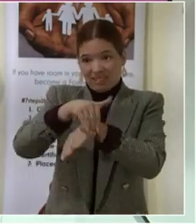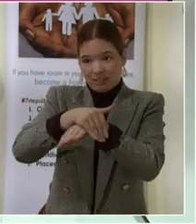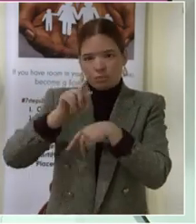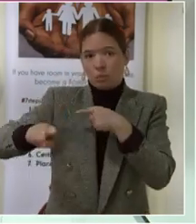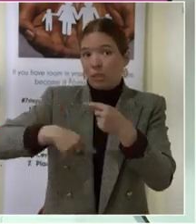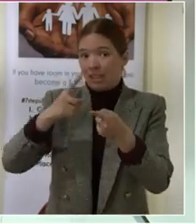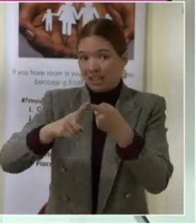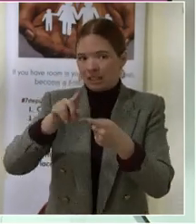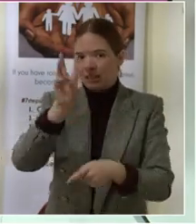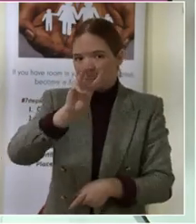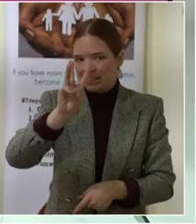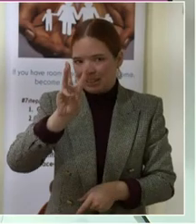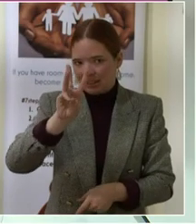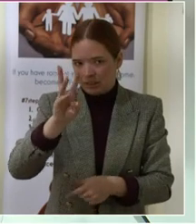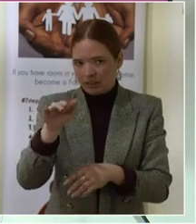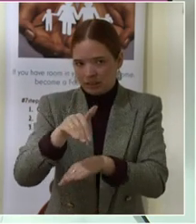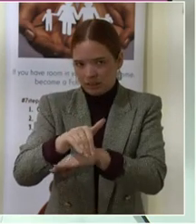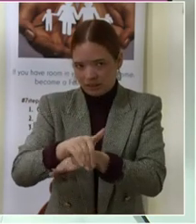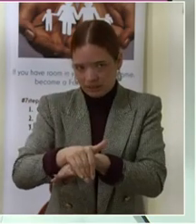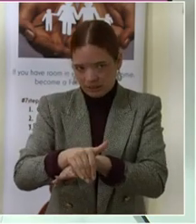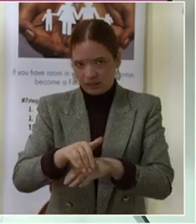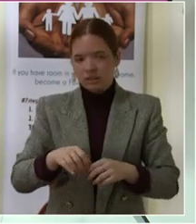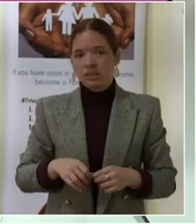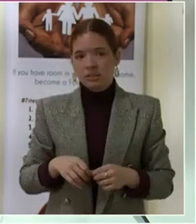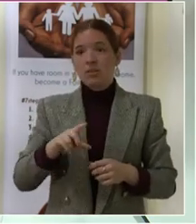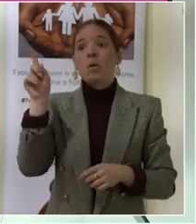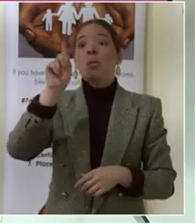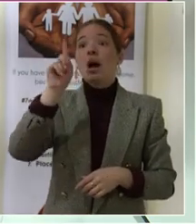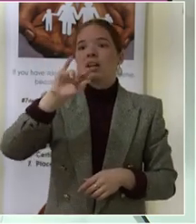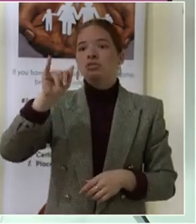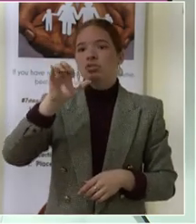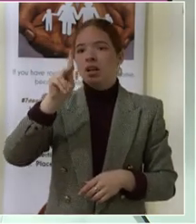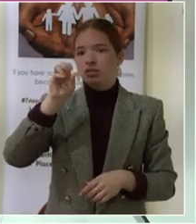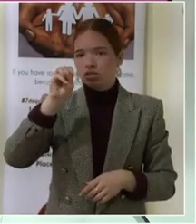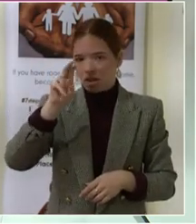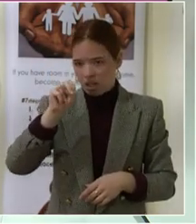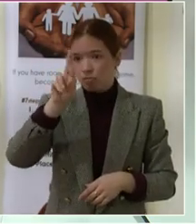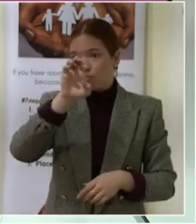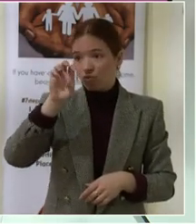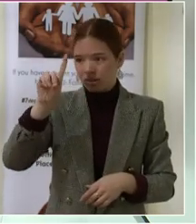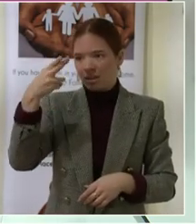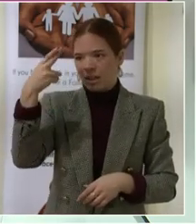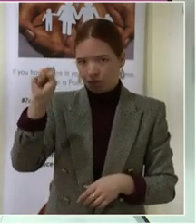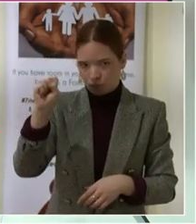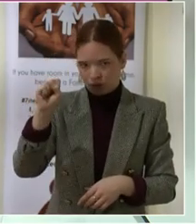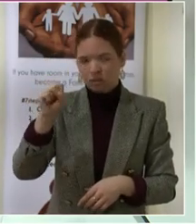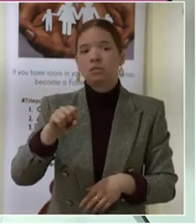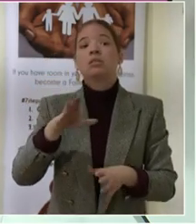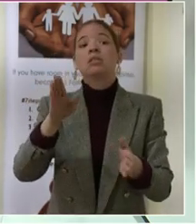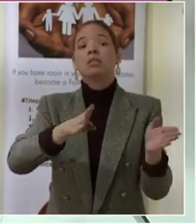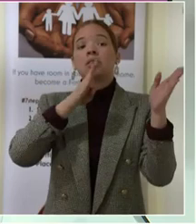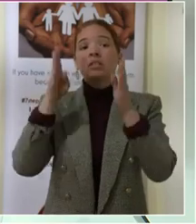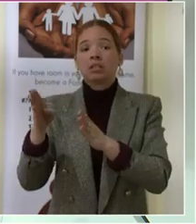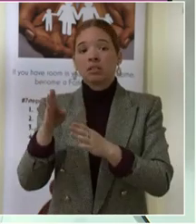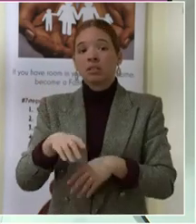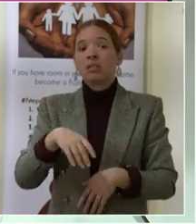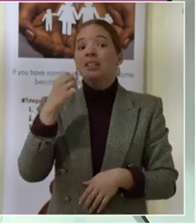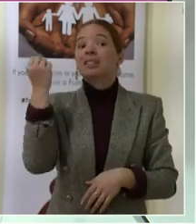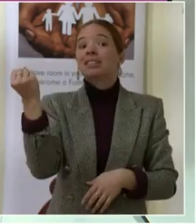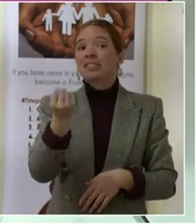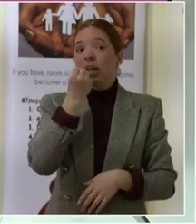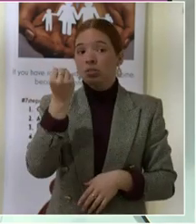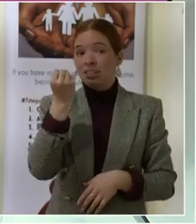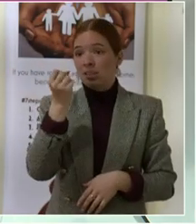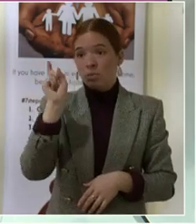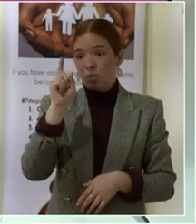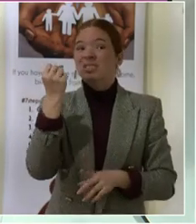High School, and our final Budget Engagement Forum this Saturday at 11 a.m. at Eastern High School. Now,